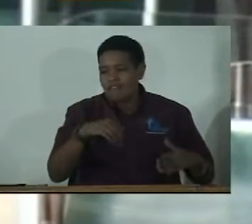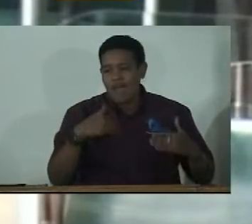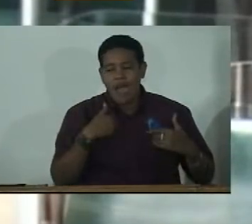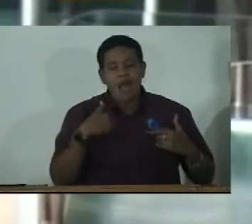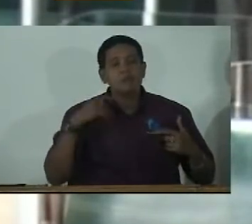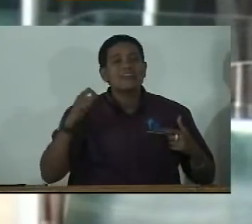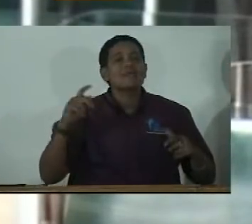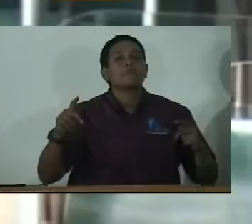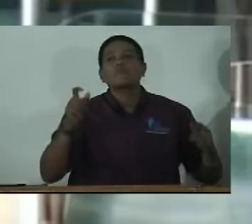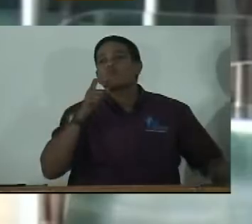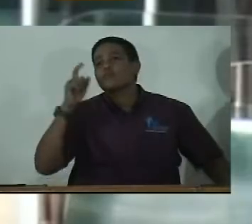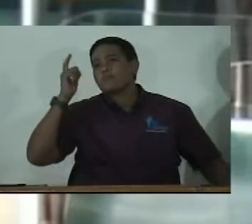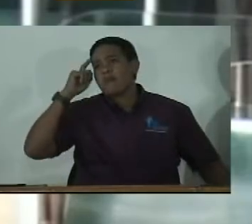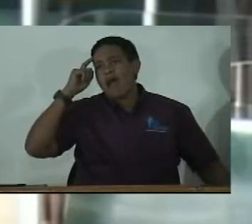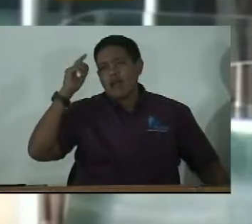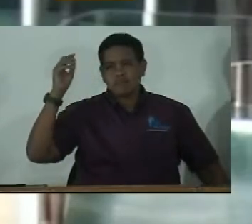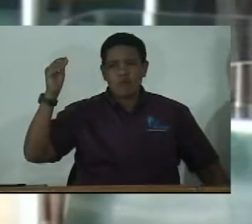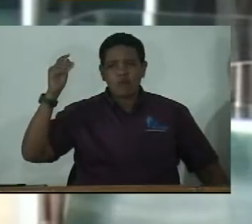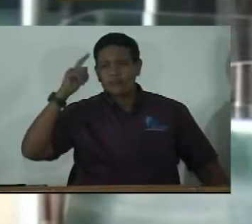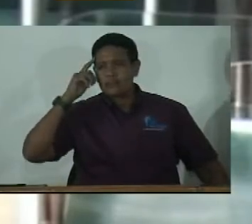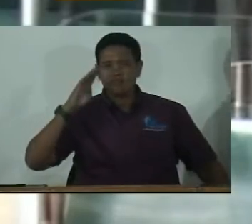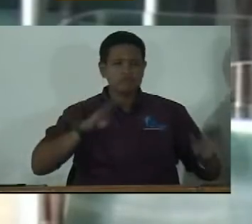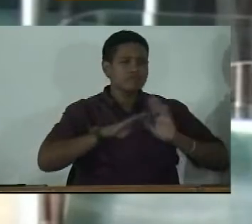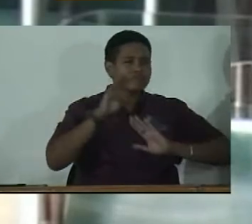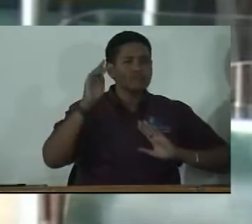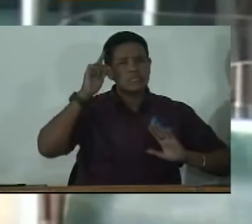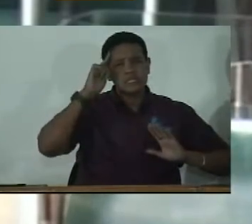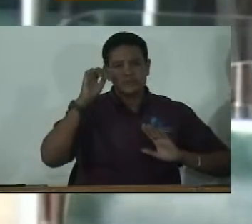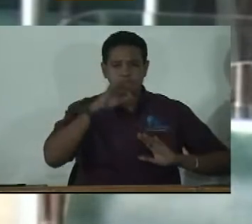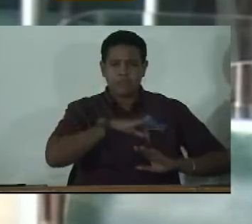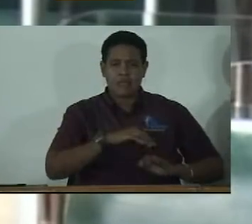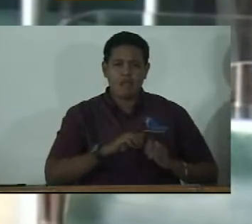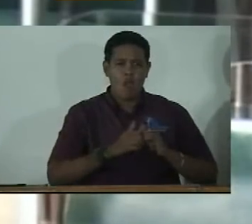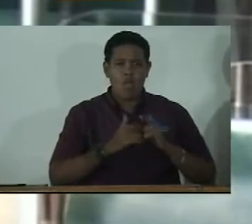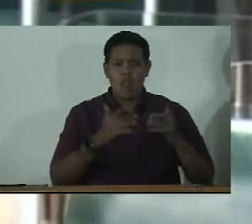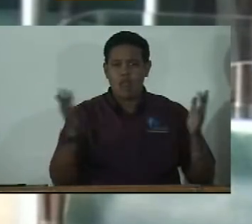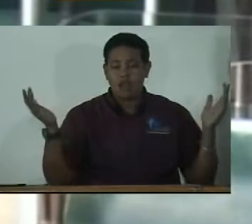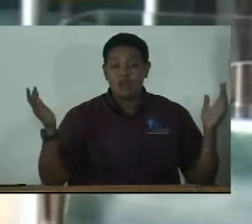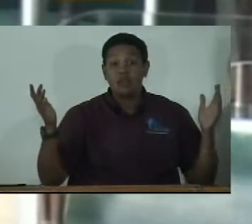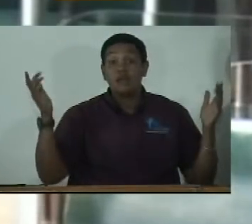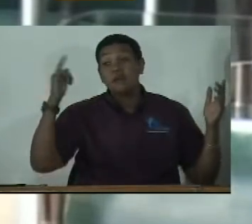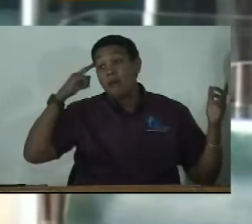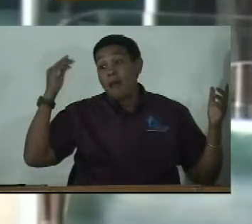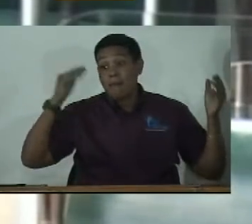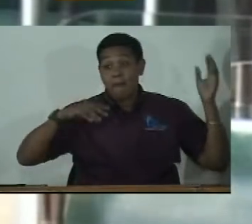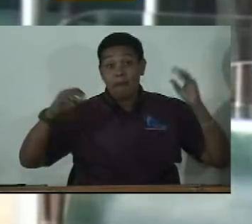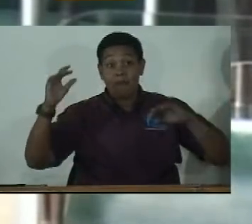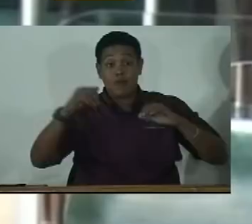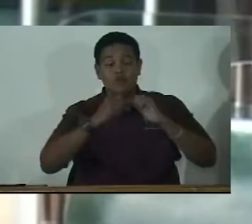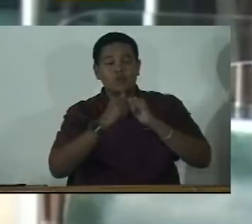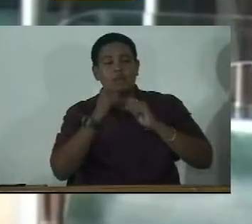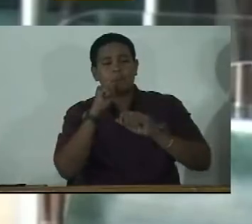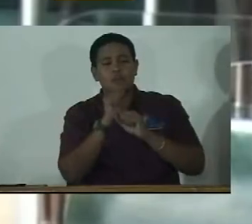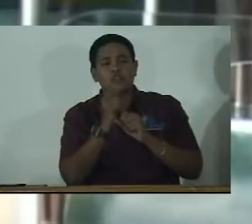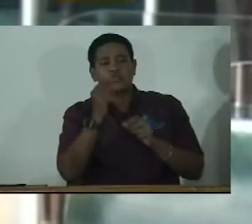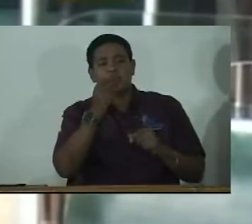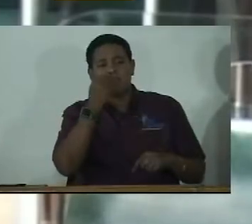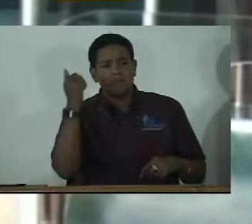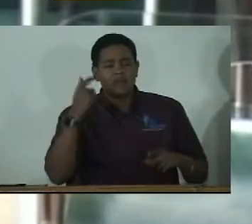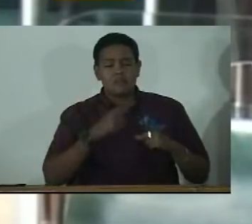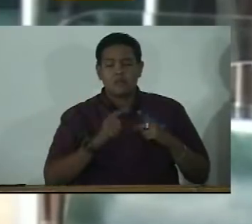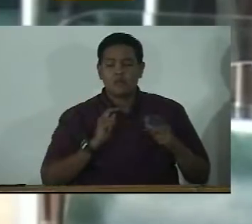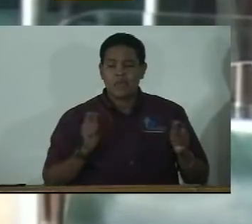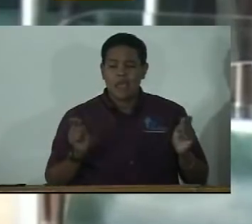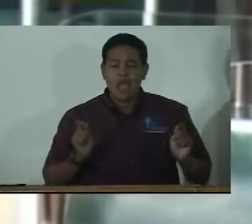need to bring minds together to ensure that we're doing what is best and we're garnering